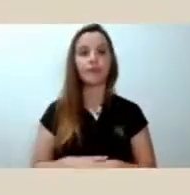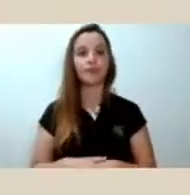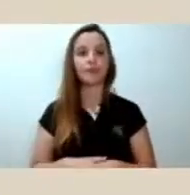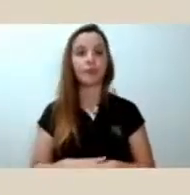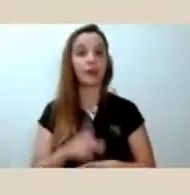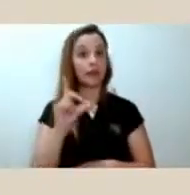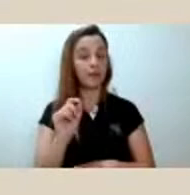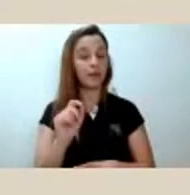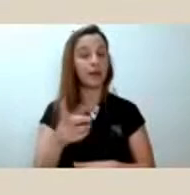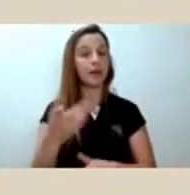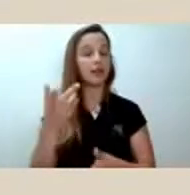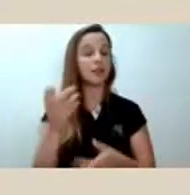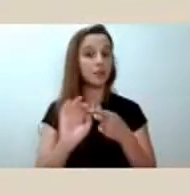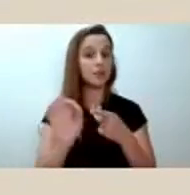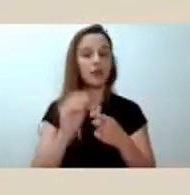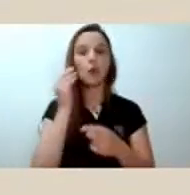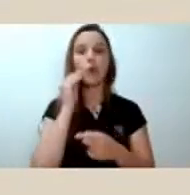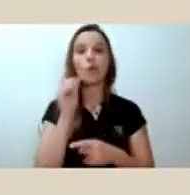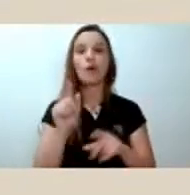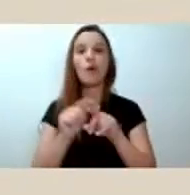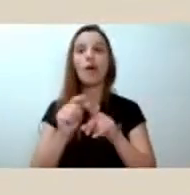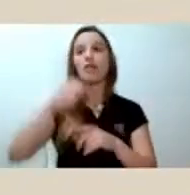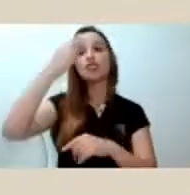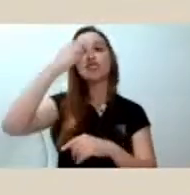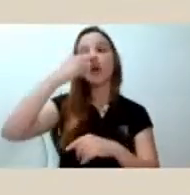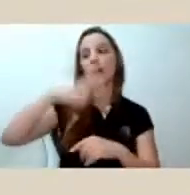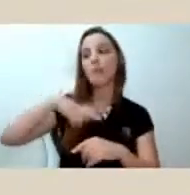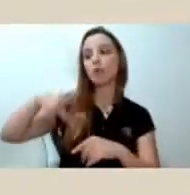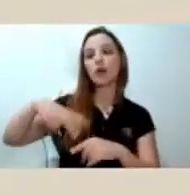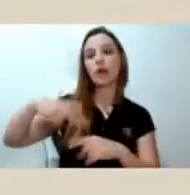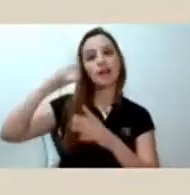tell our Portuguese history, you know.